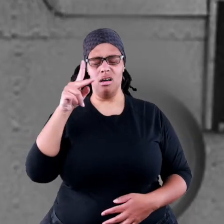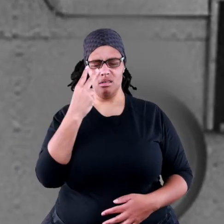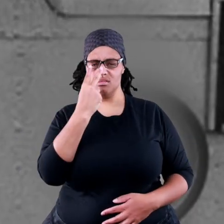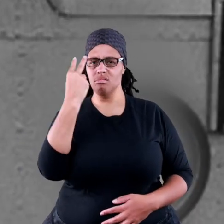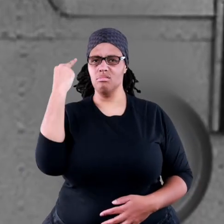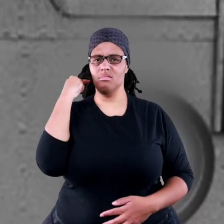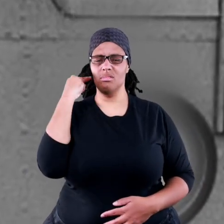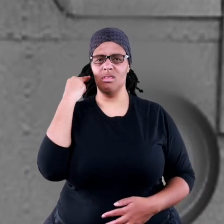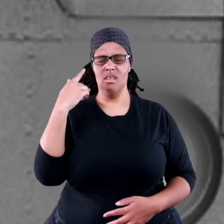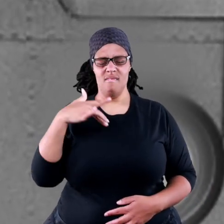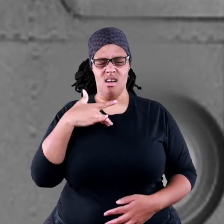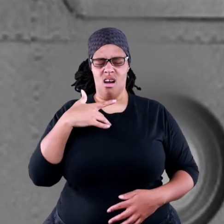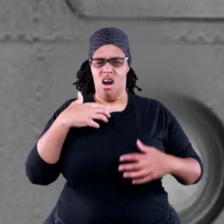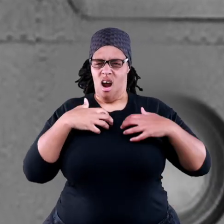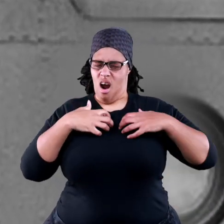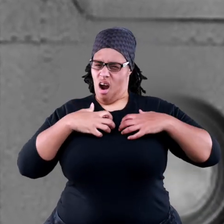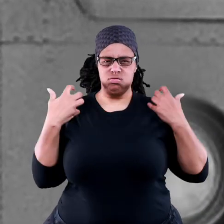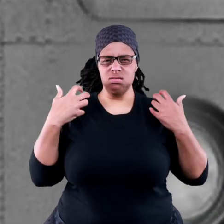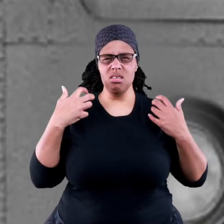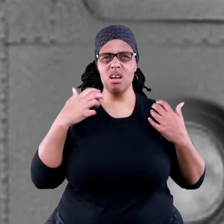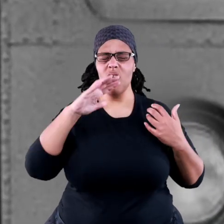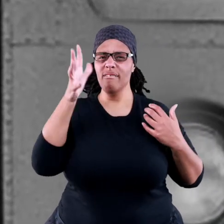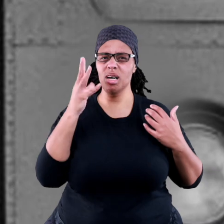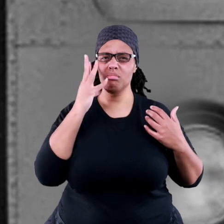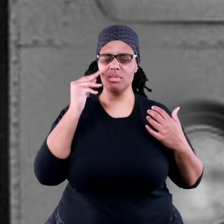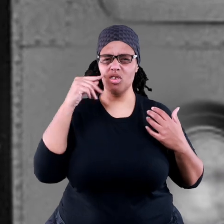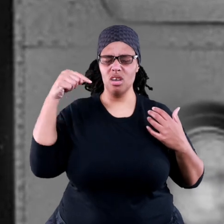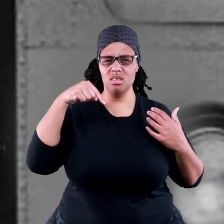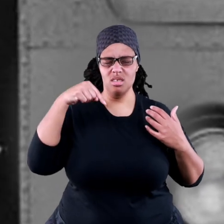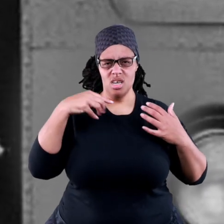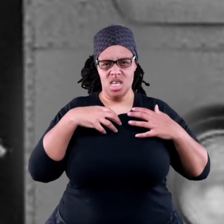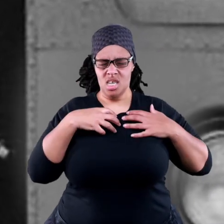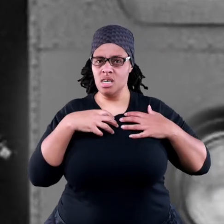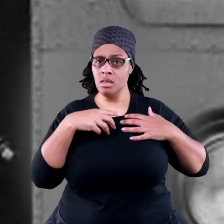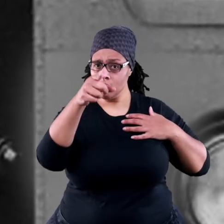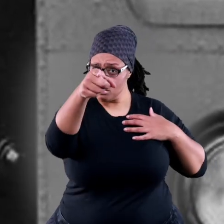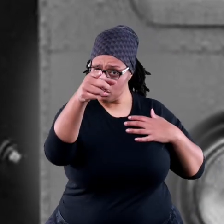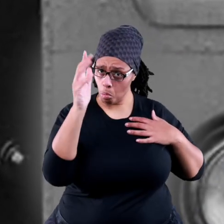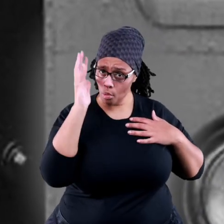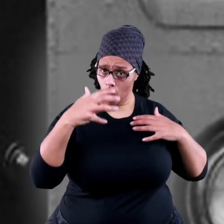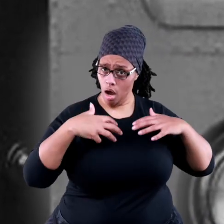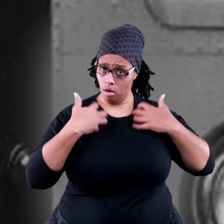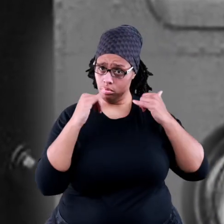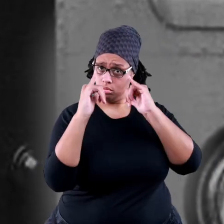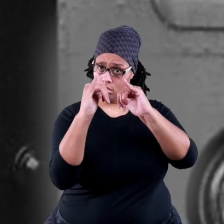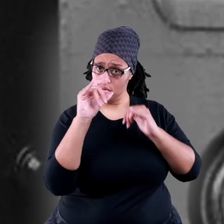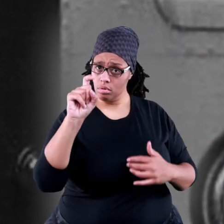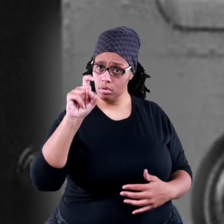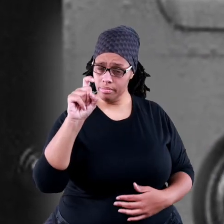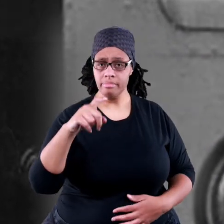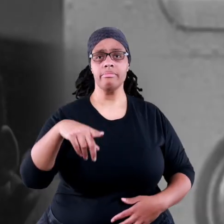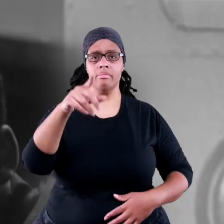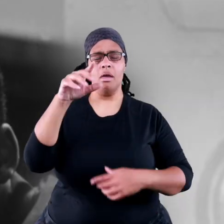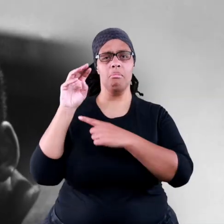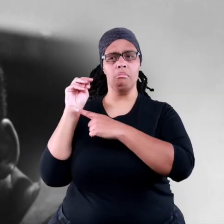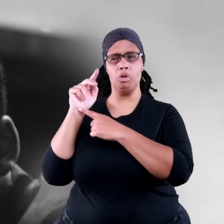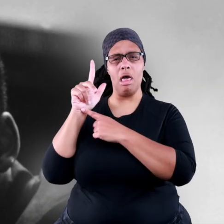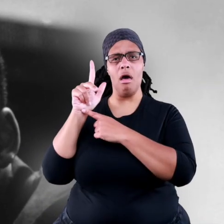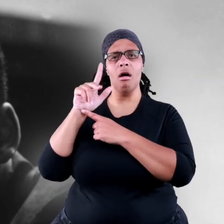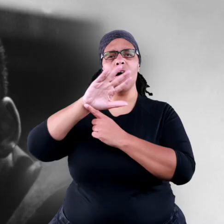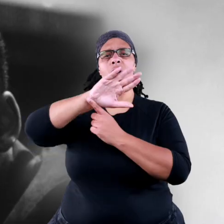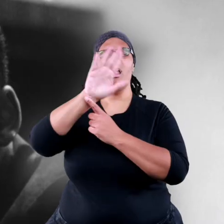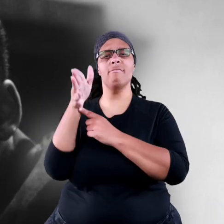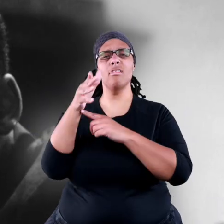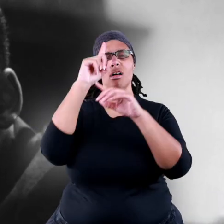Martin Luther King Jr. later recalled that he had never been angrier. would you be angry as well? Now,